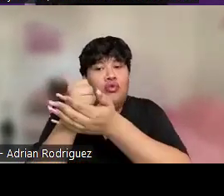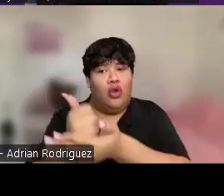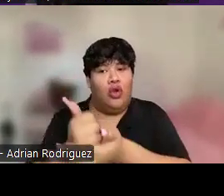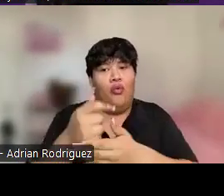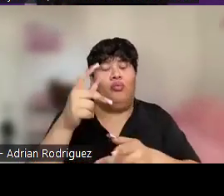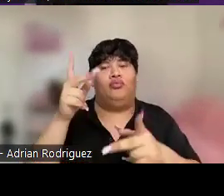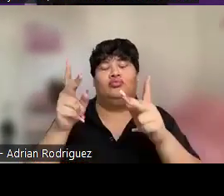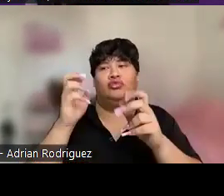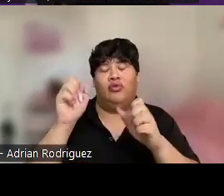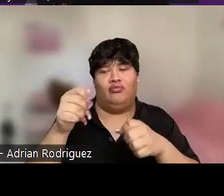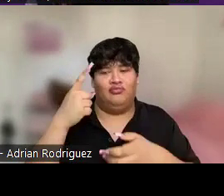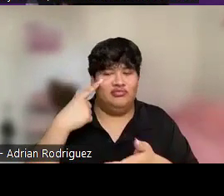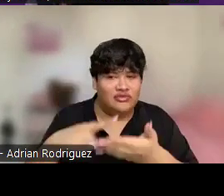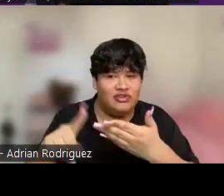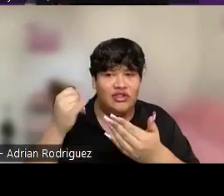clinician diagnose